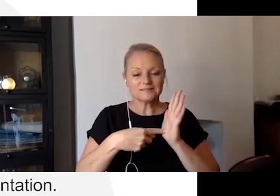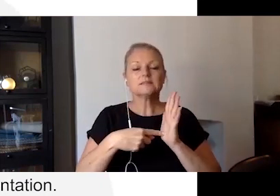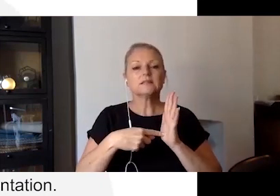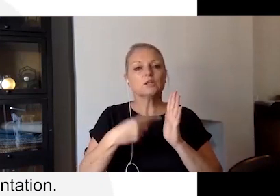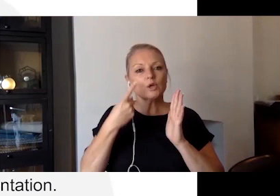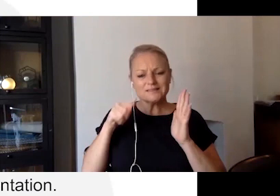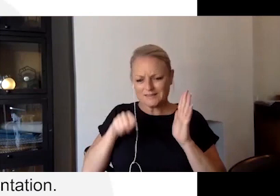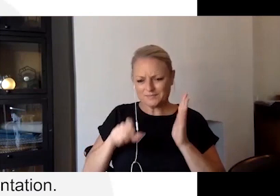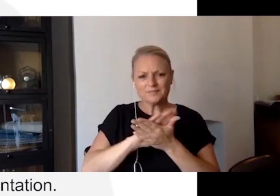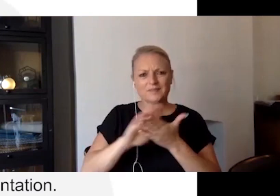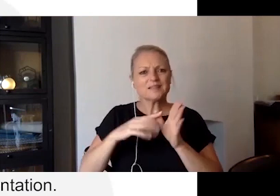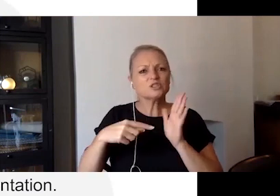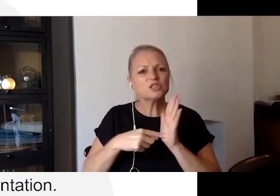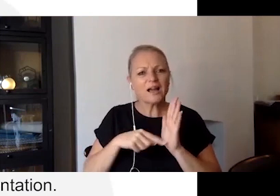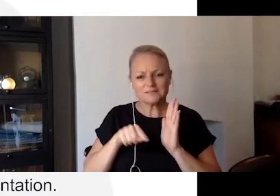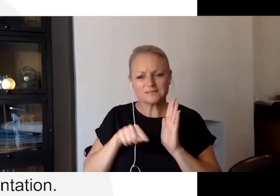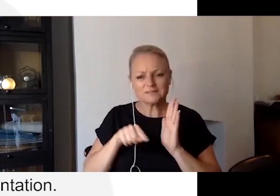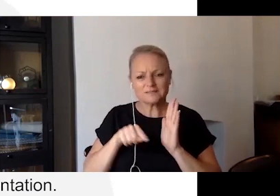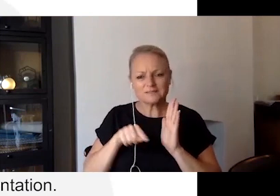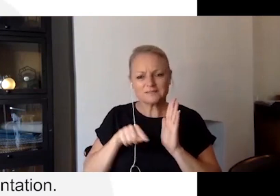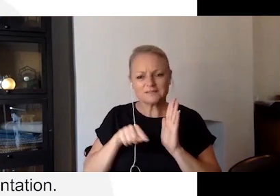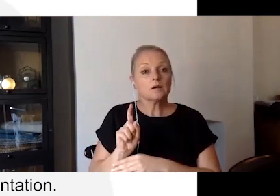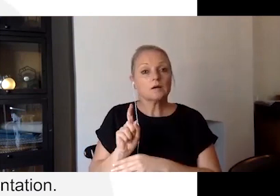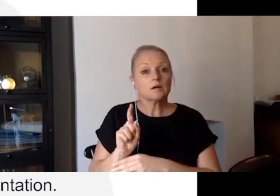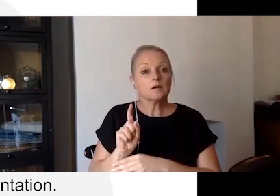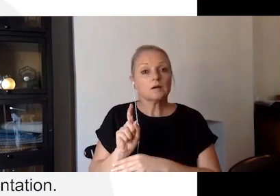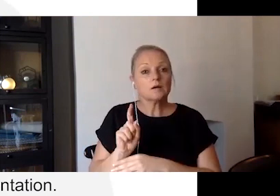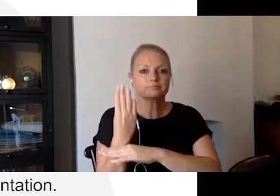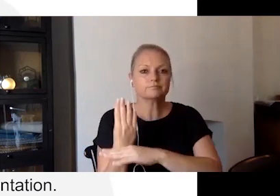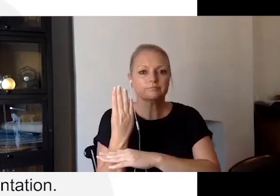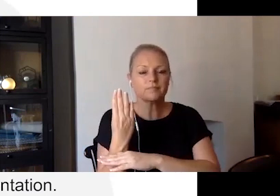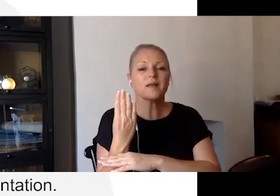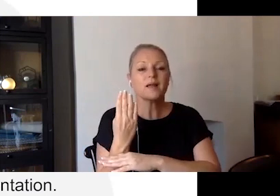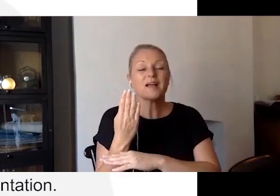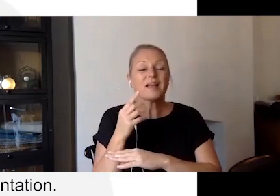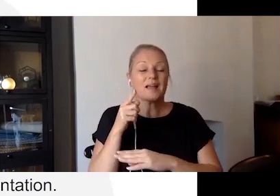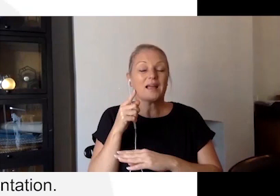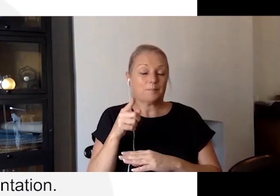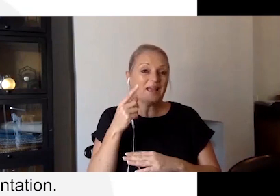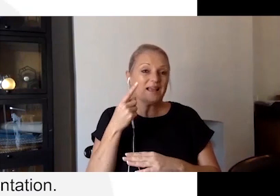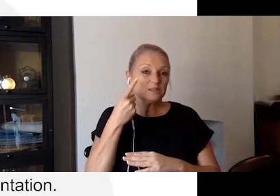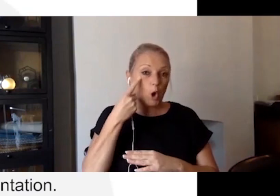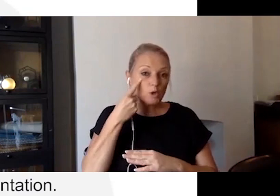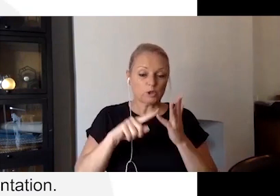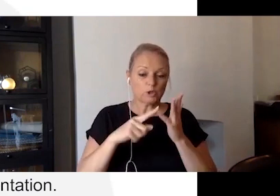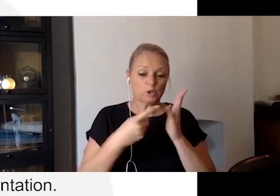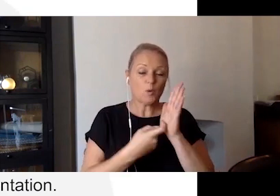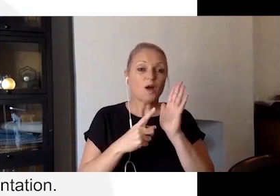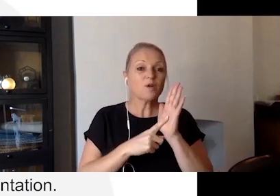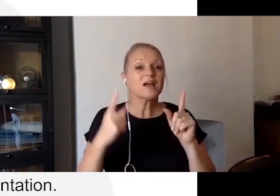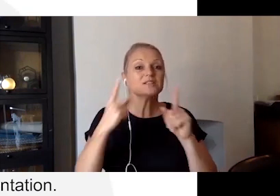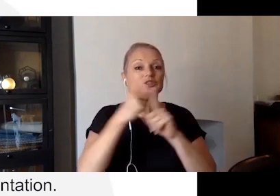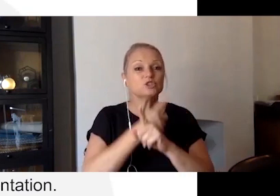the bottom of the screen. Please note that our URL has changed over the last couple of days, so make sure you grab the one in the chat